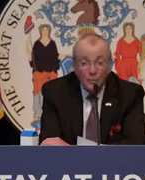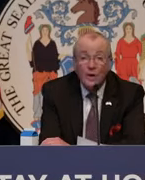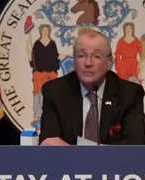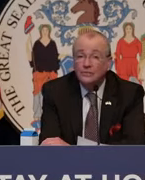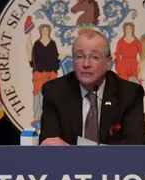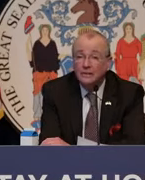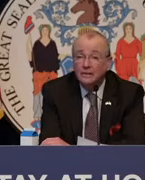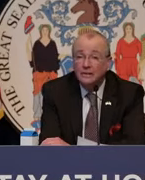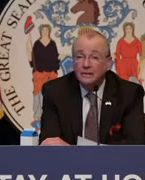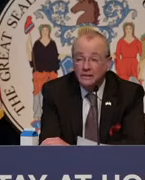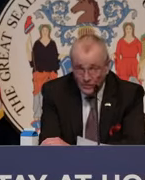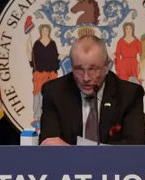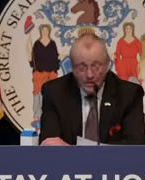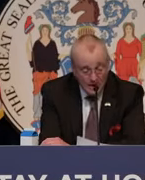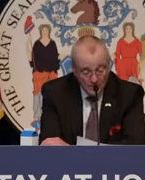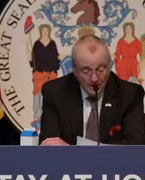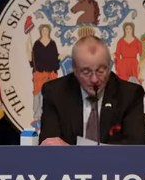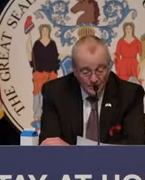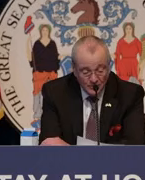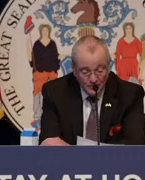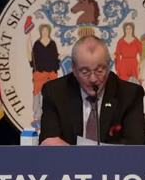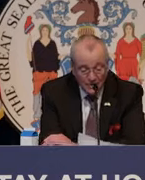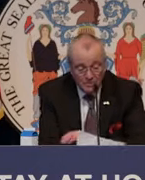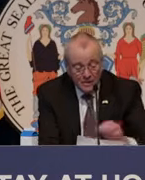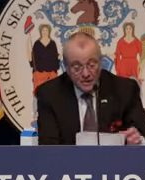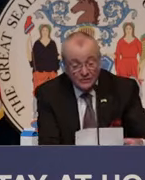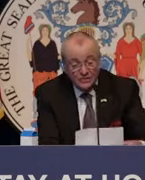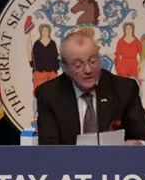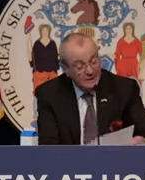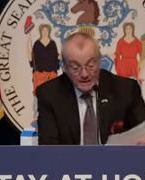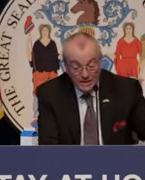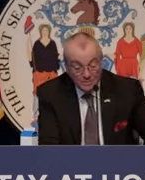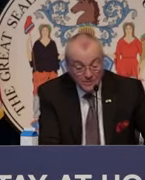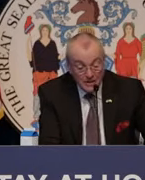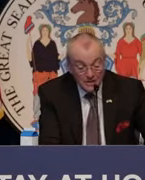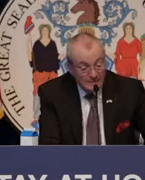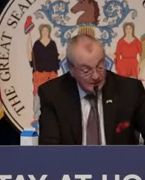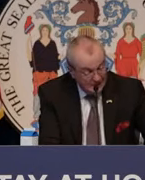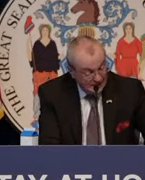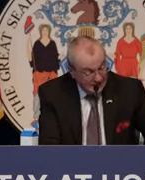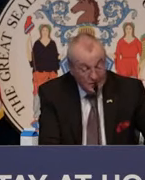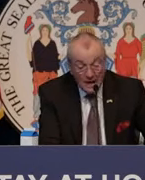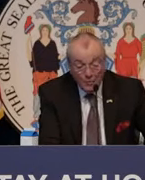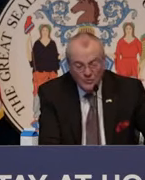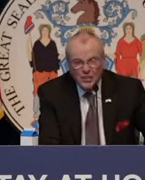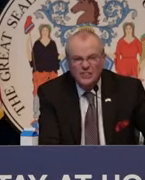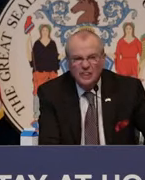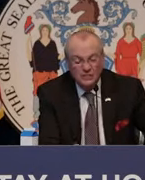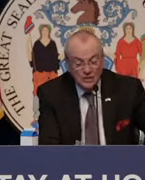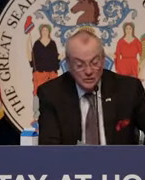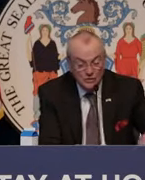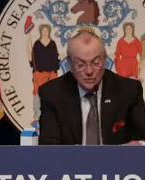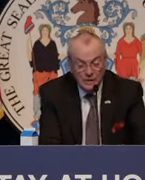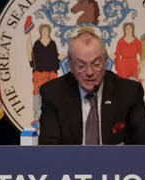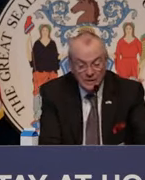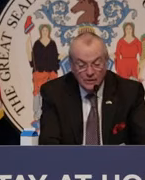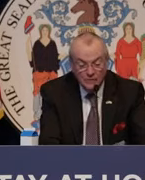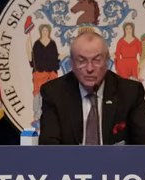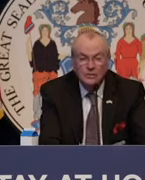him was his daughter, Gabrielle, who followed her parents into the profession. Tom was just